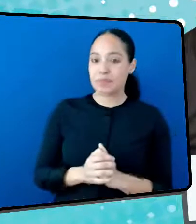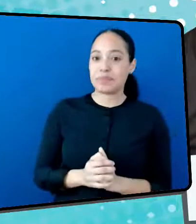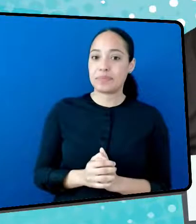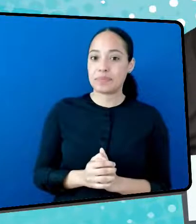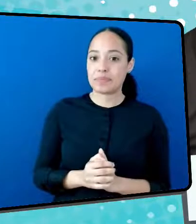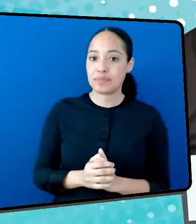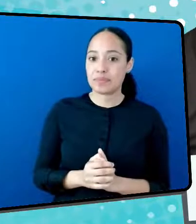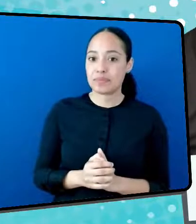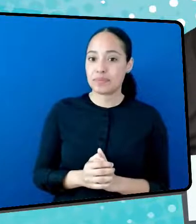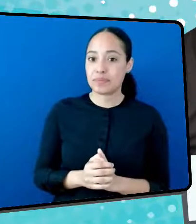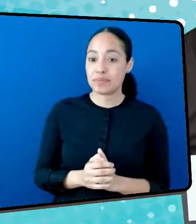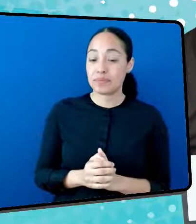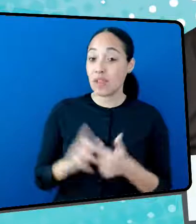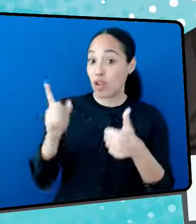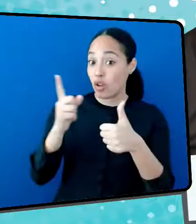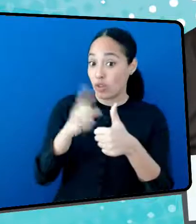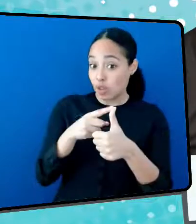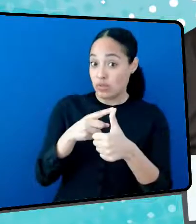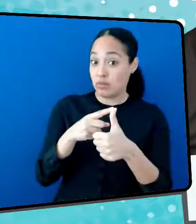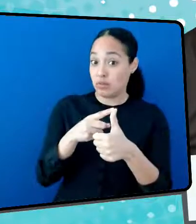your first programming language?